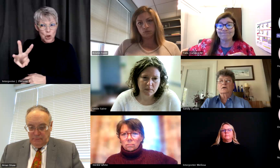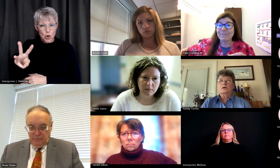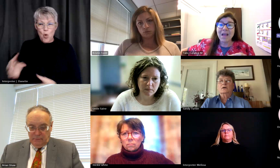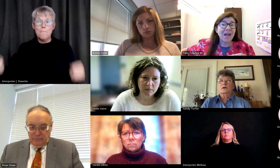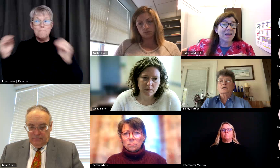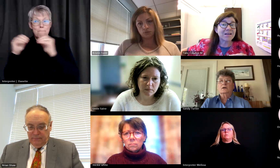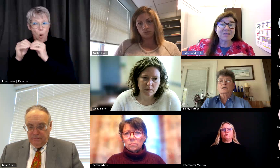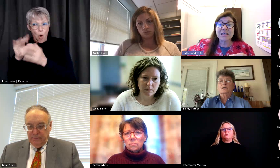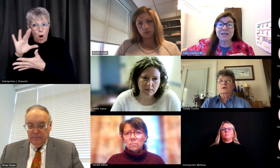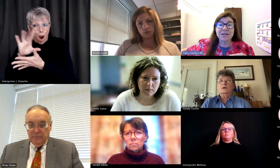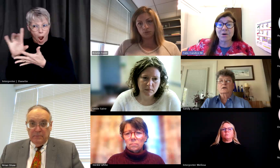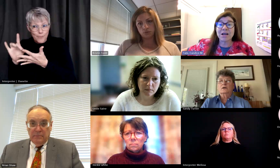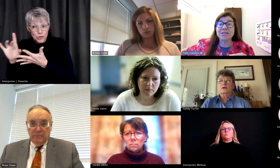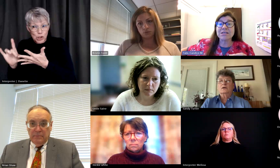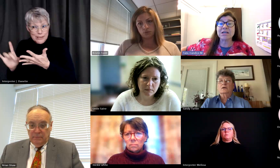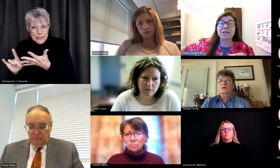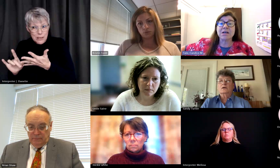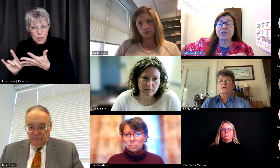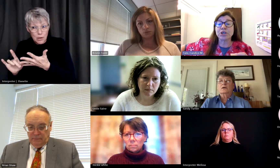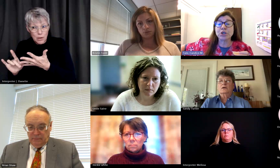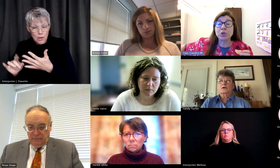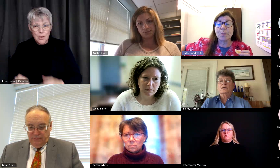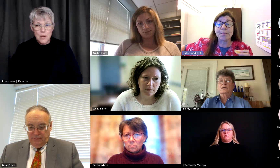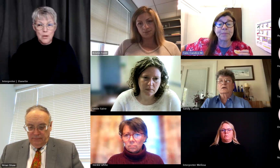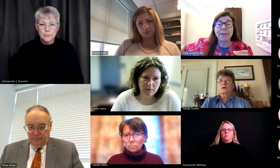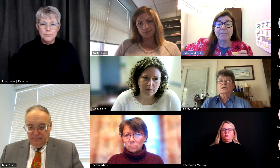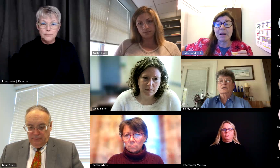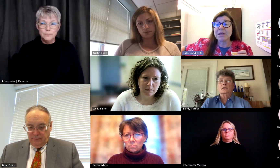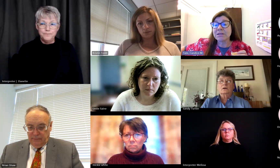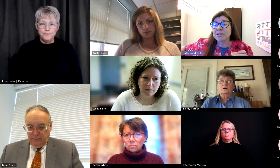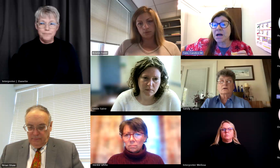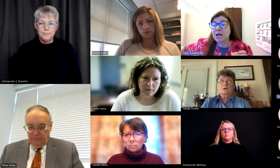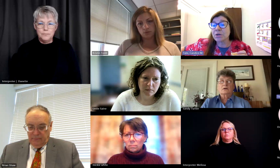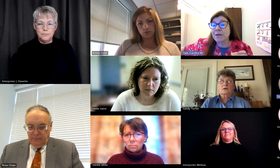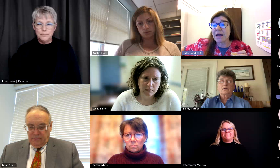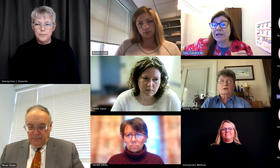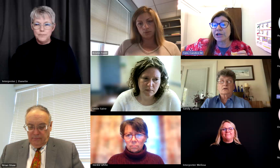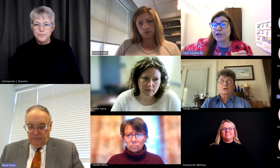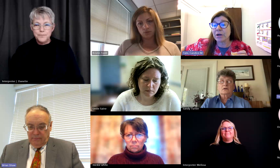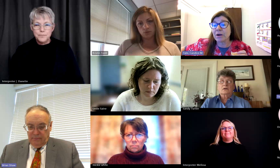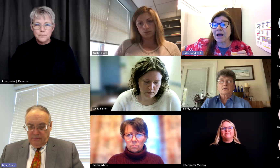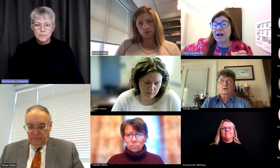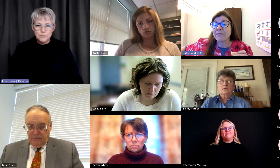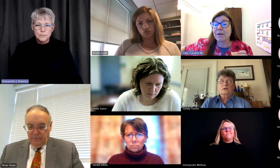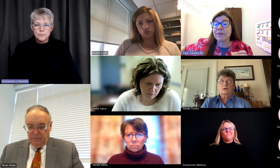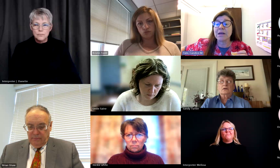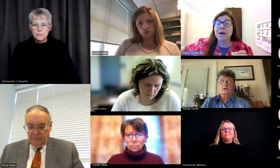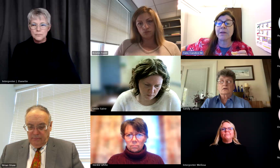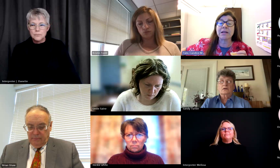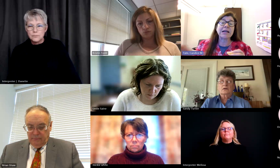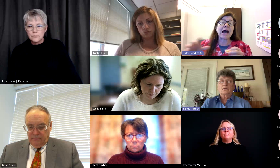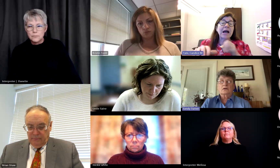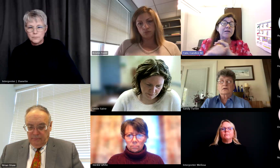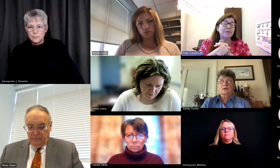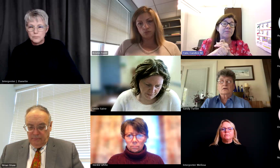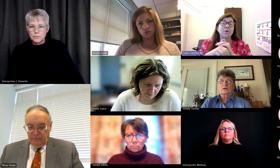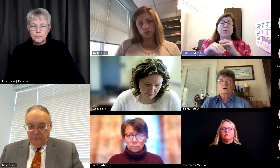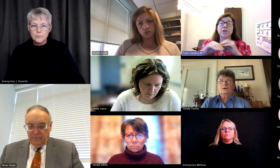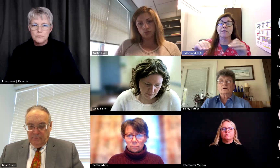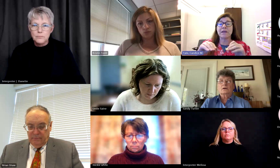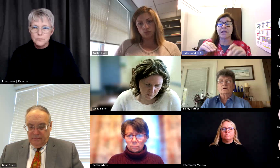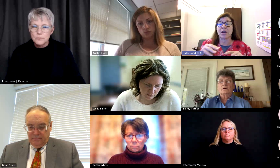options, It doesn't. It does in Zoom, but it does not do that here. I don't have the ability to